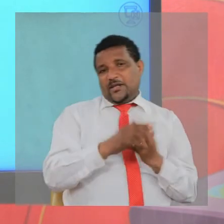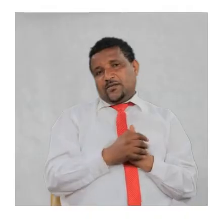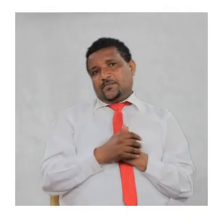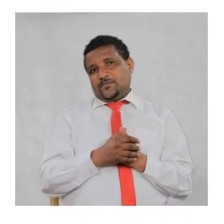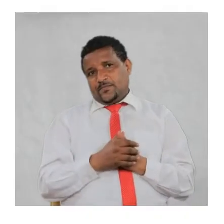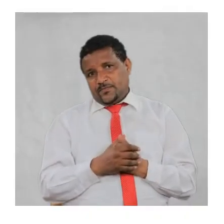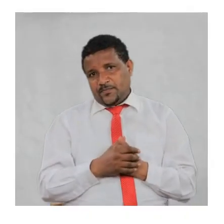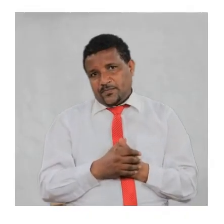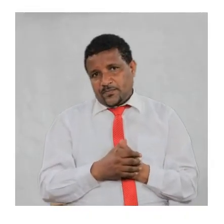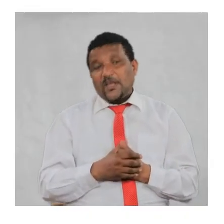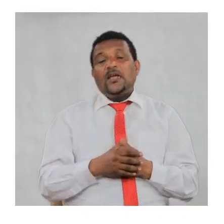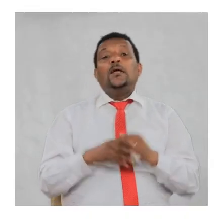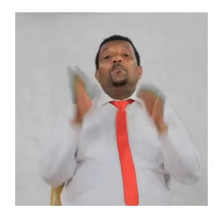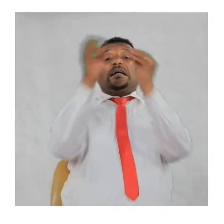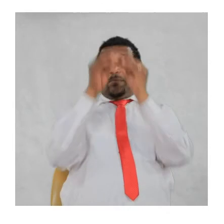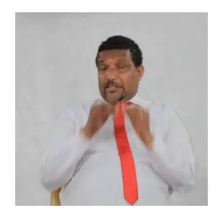supplied.